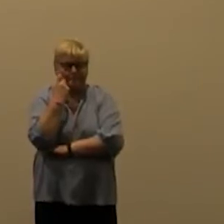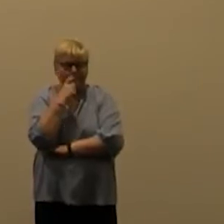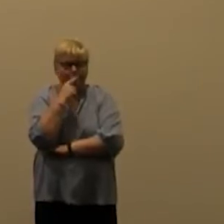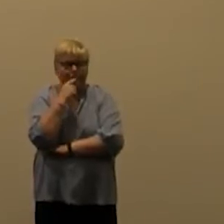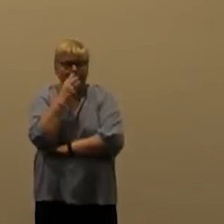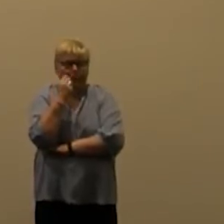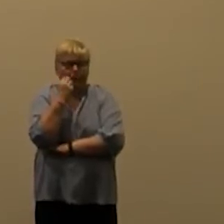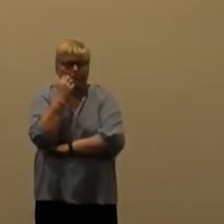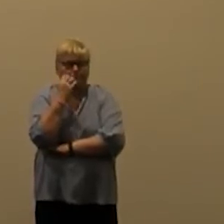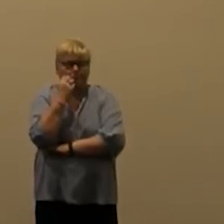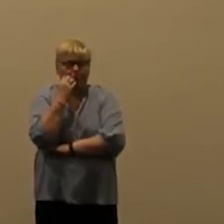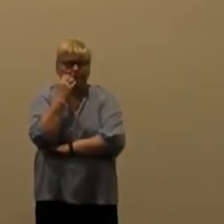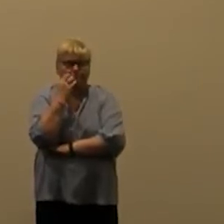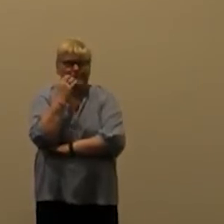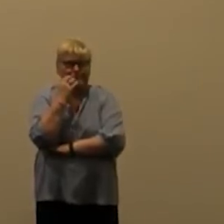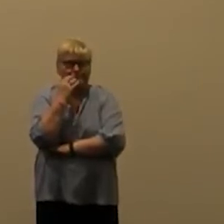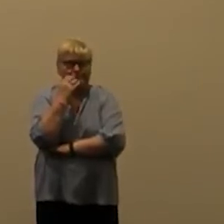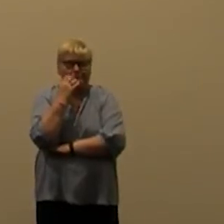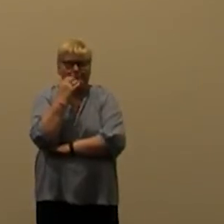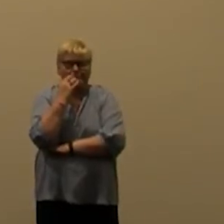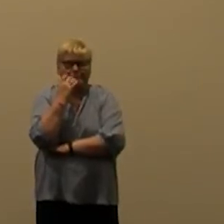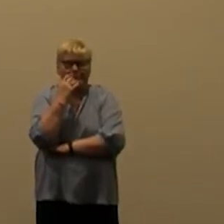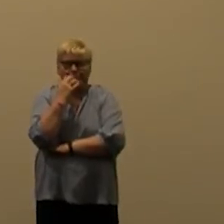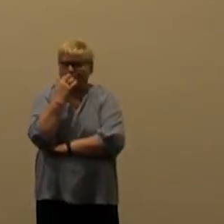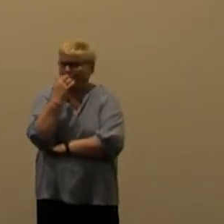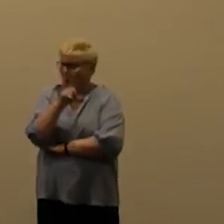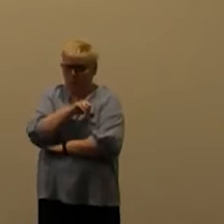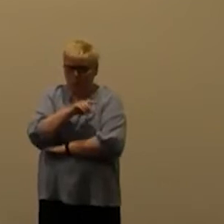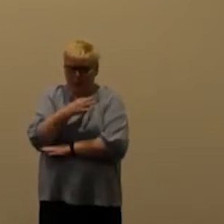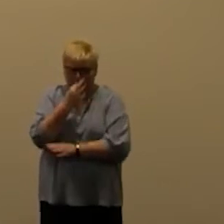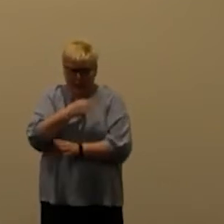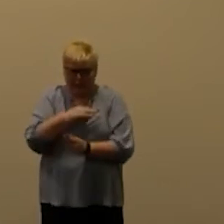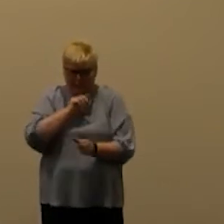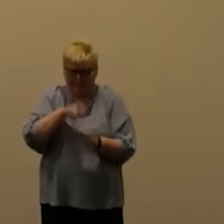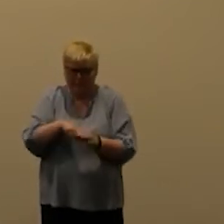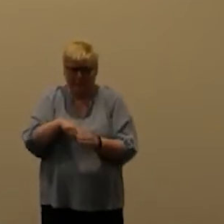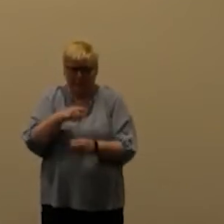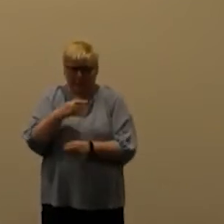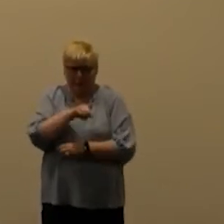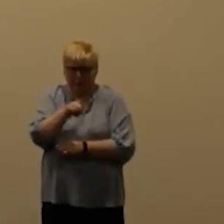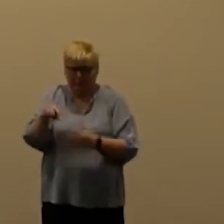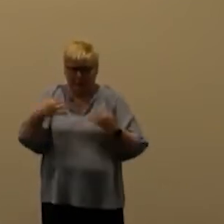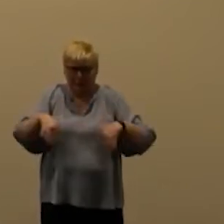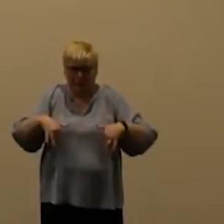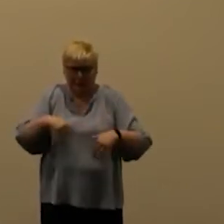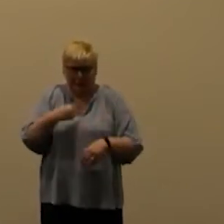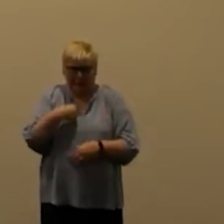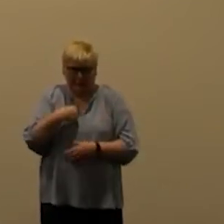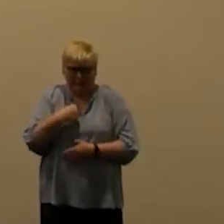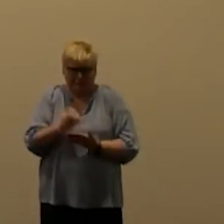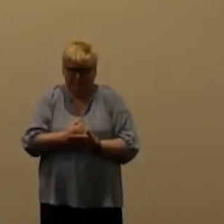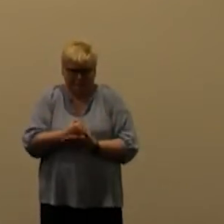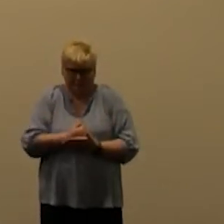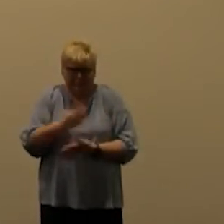goodness, what do I do? How have I been invited into this room of amazing people? And I